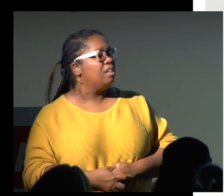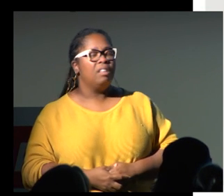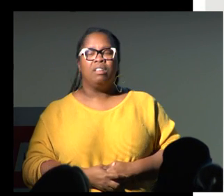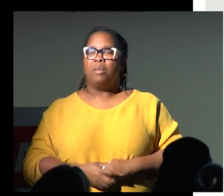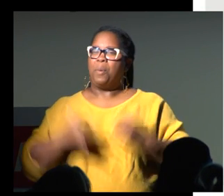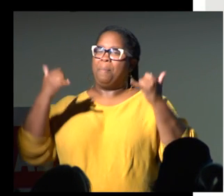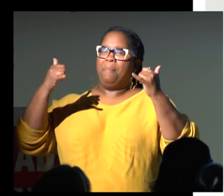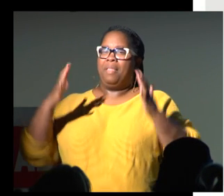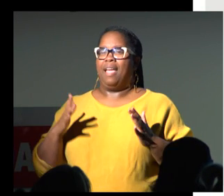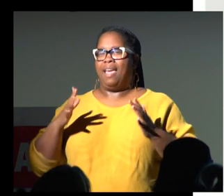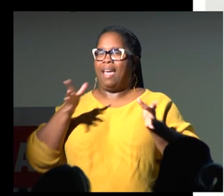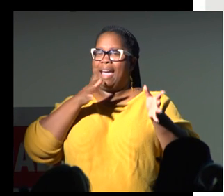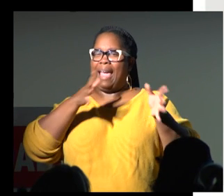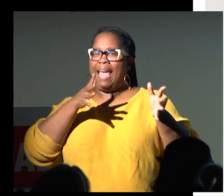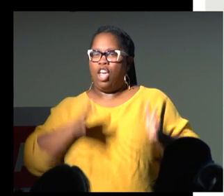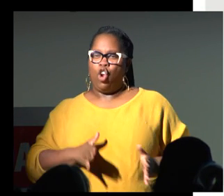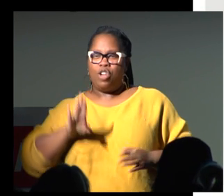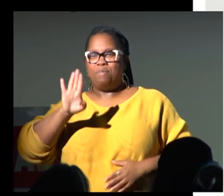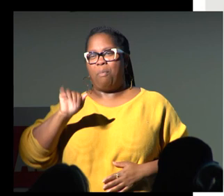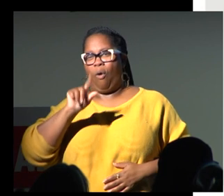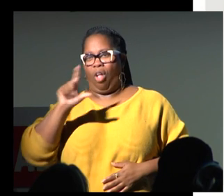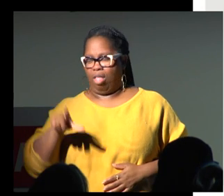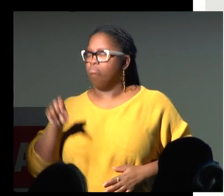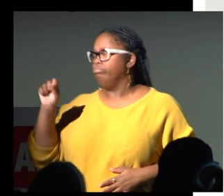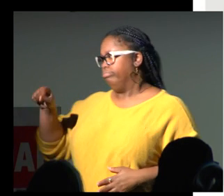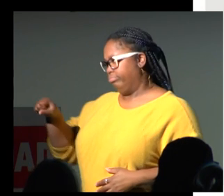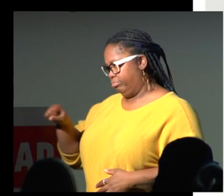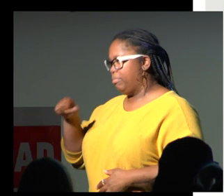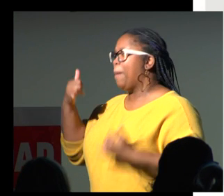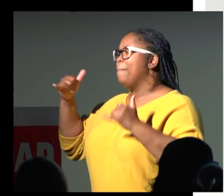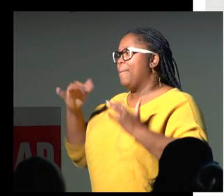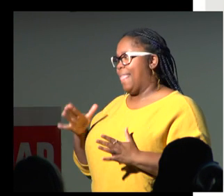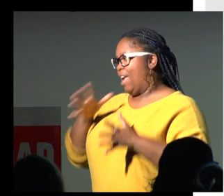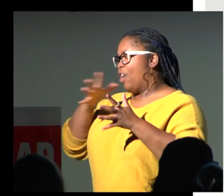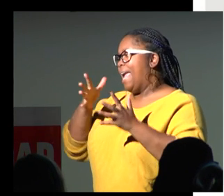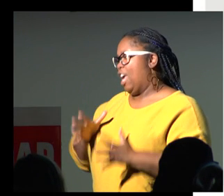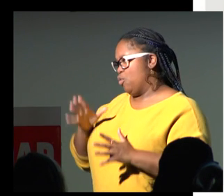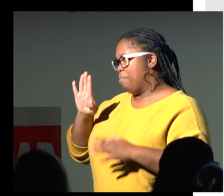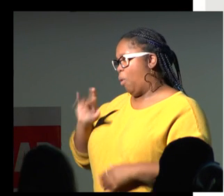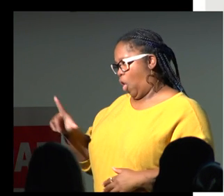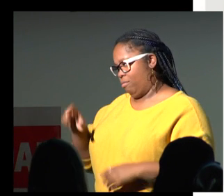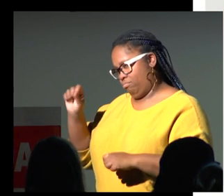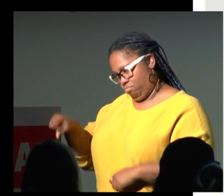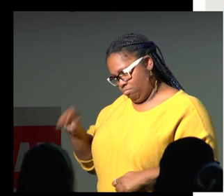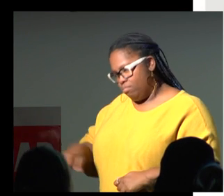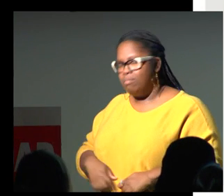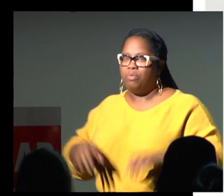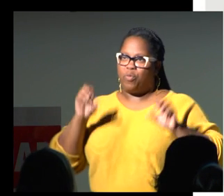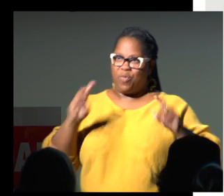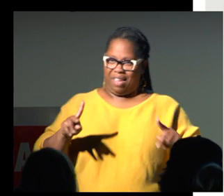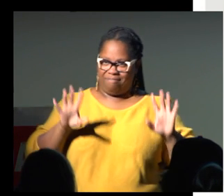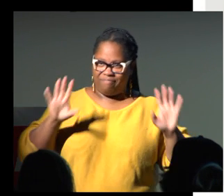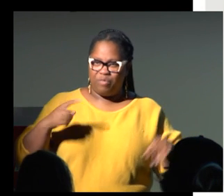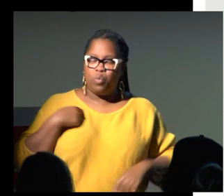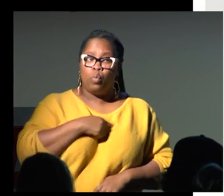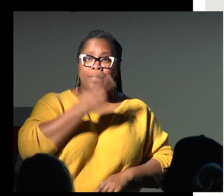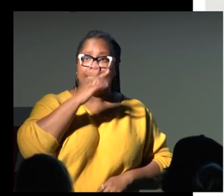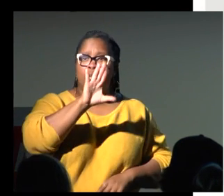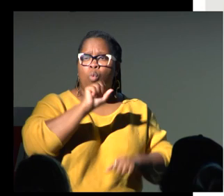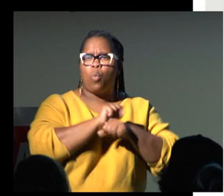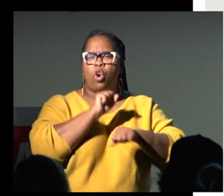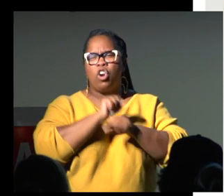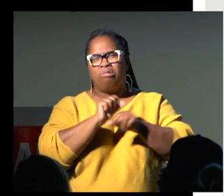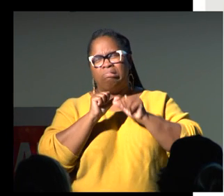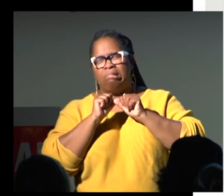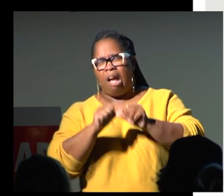Hater. Player Hater's Ball. Yes, man. There. So here's the thing, right? So we see in your work this